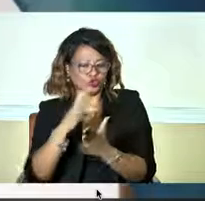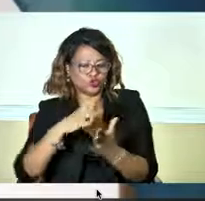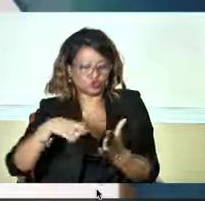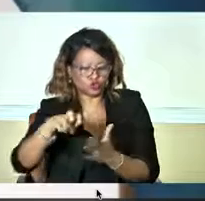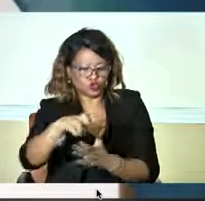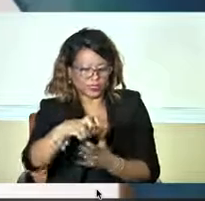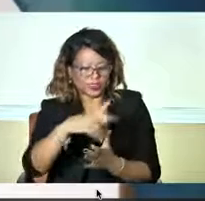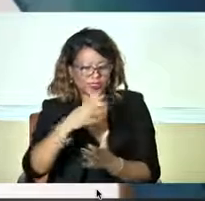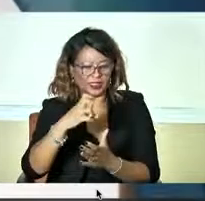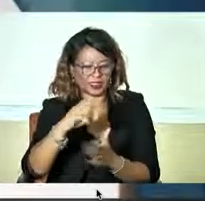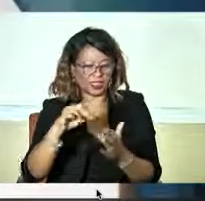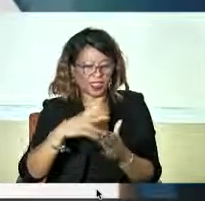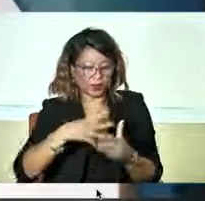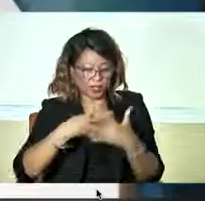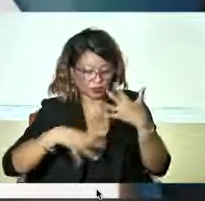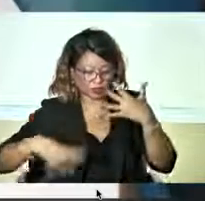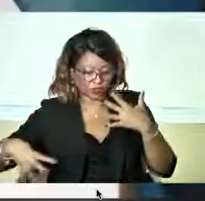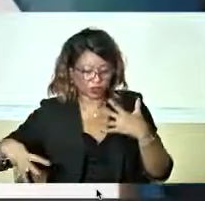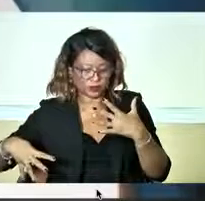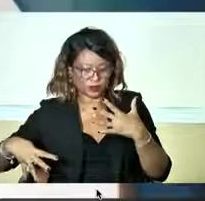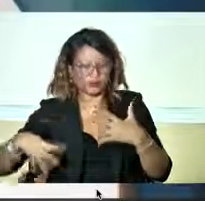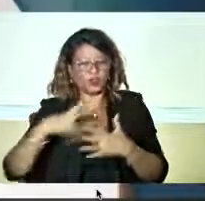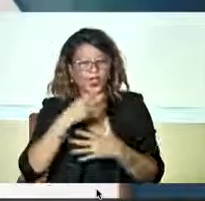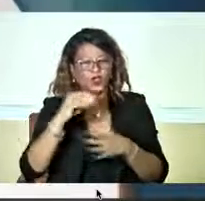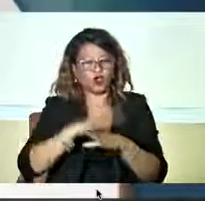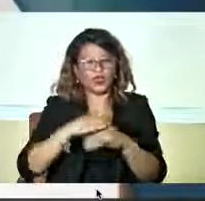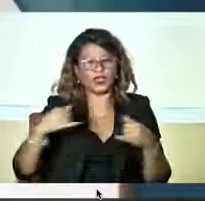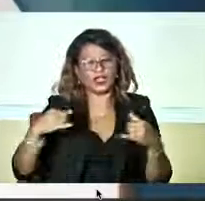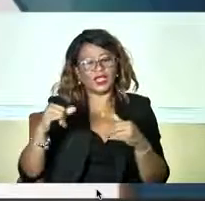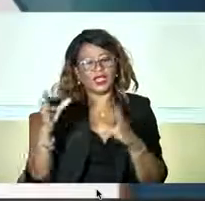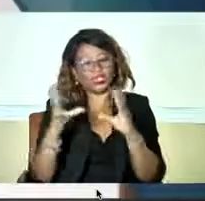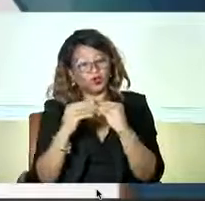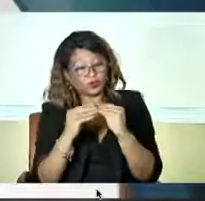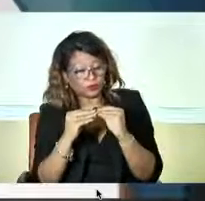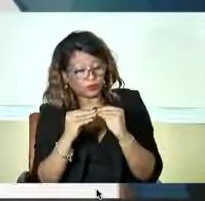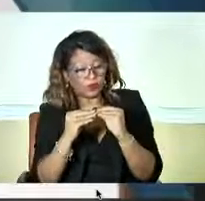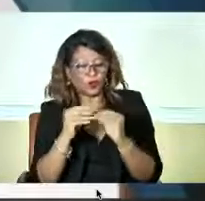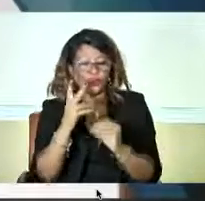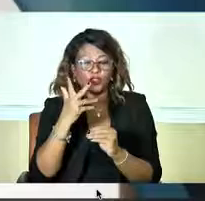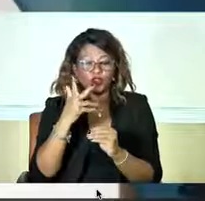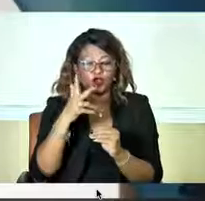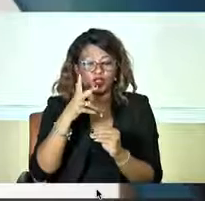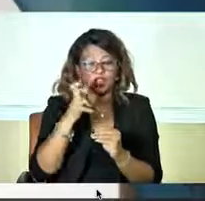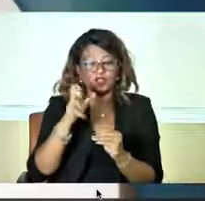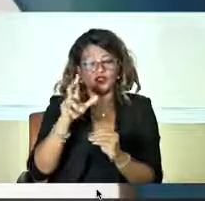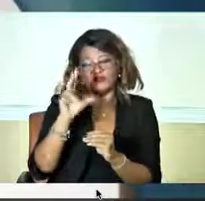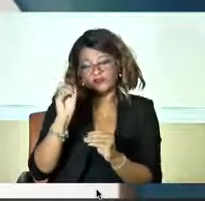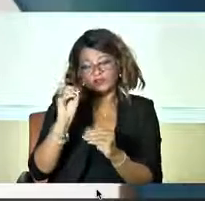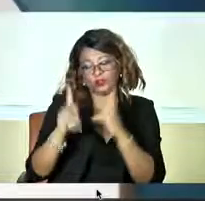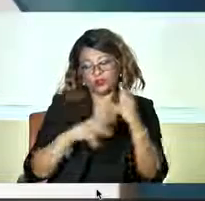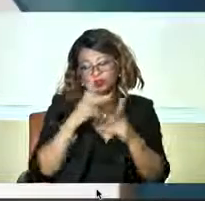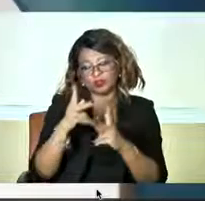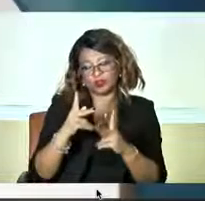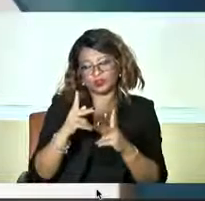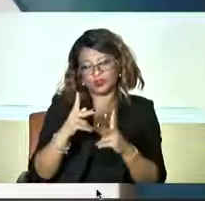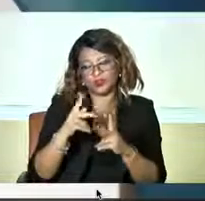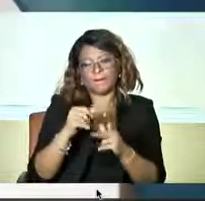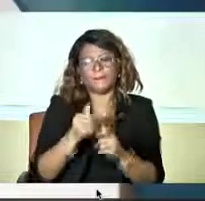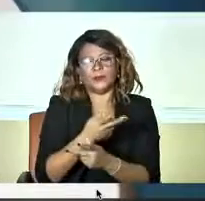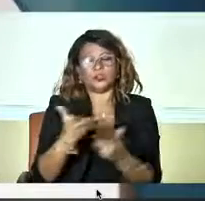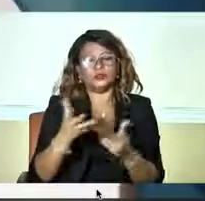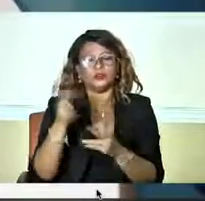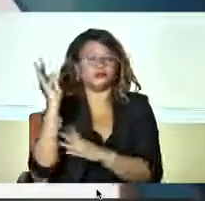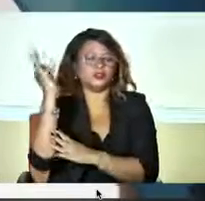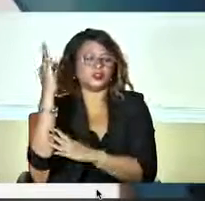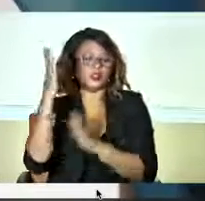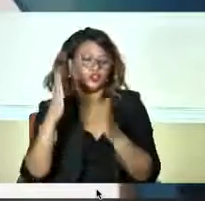Immigration held an impressive online symposium with over 350 attendees. They had multiple